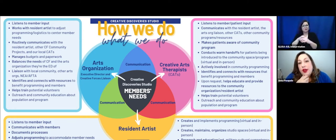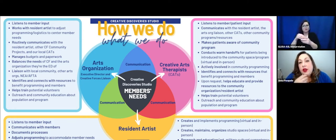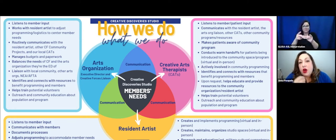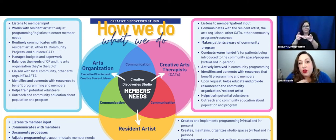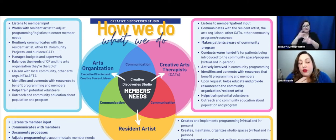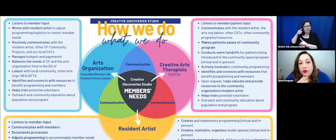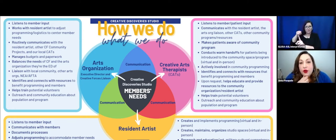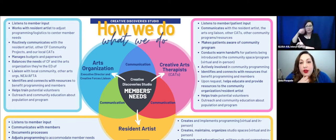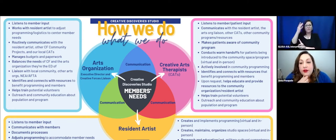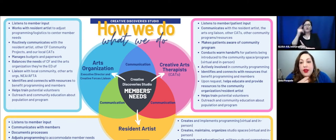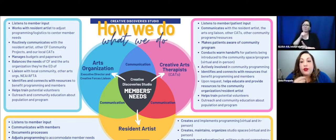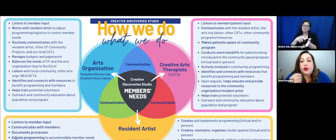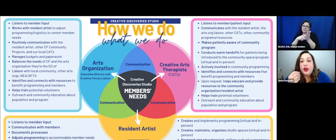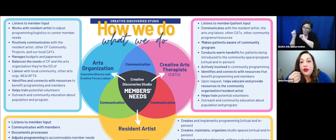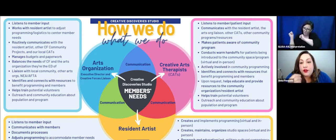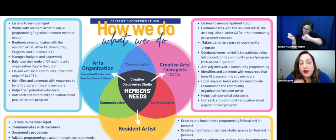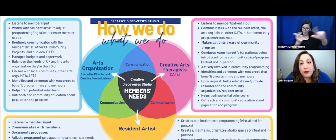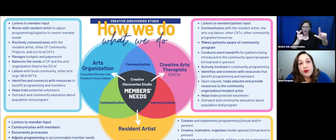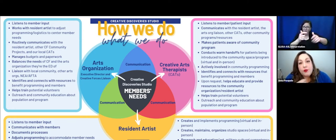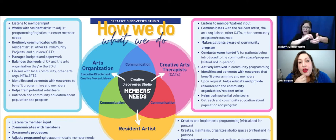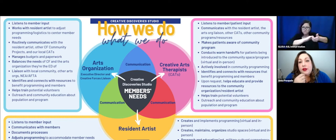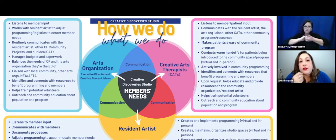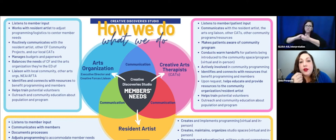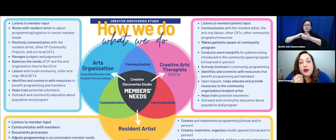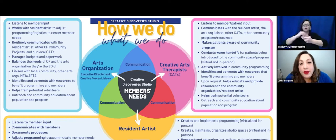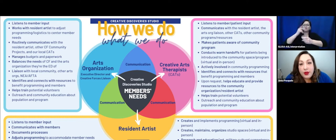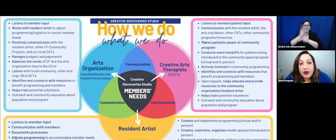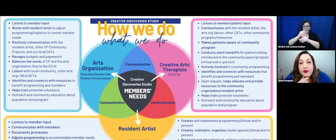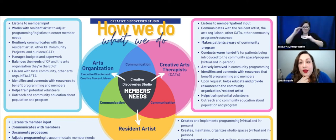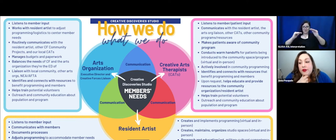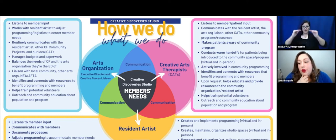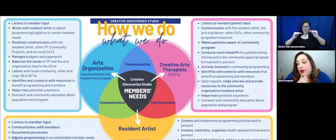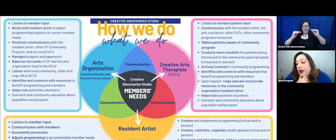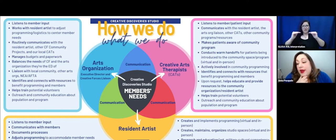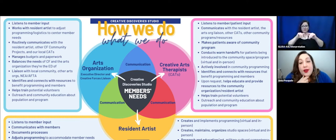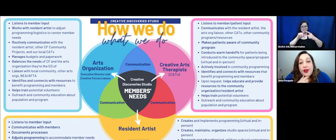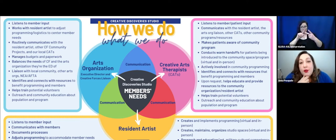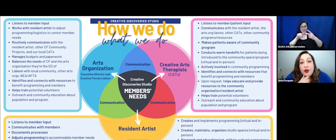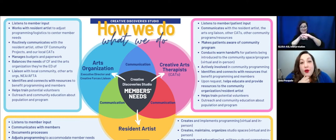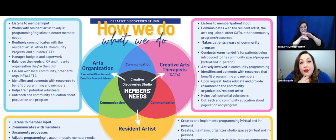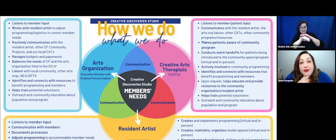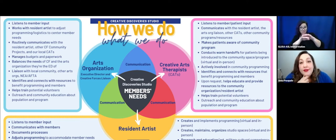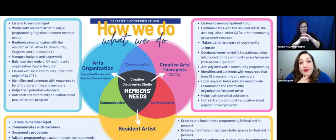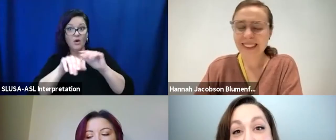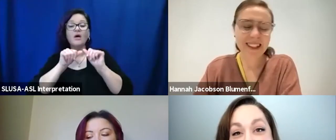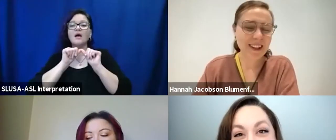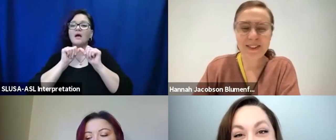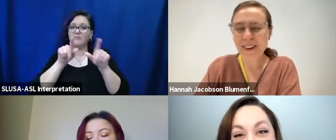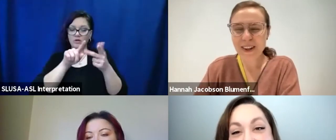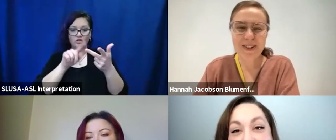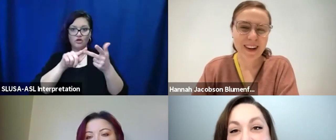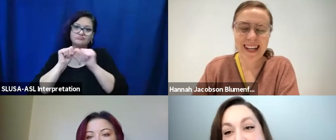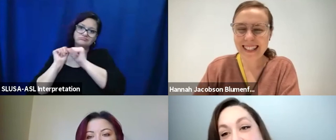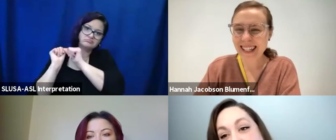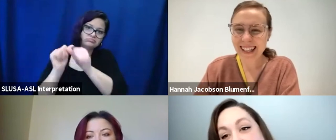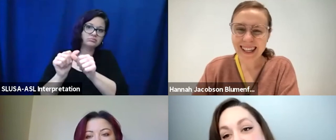does take all of us working together to keep this balanced, keep it accessible, and keep it going. Oh, what